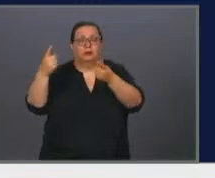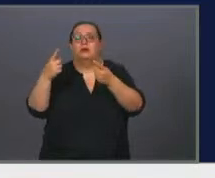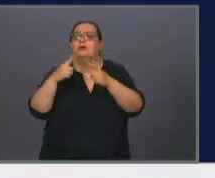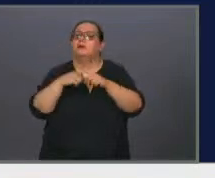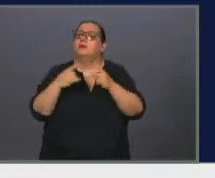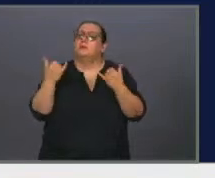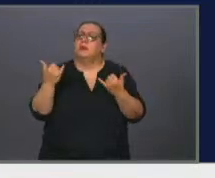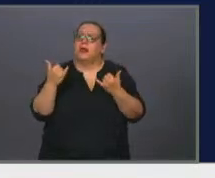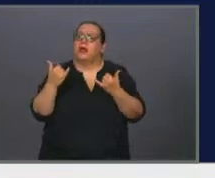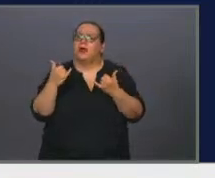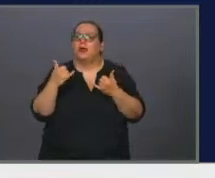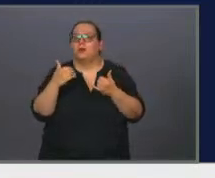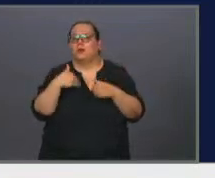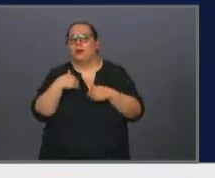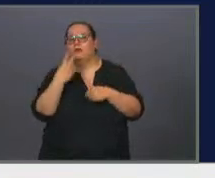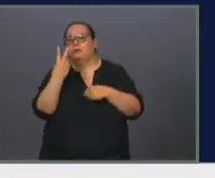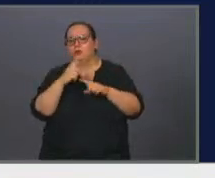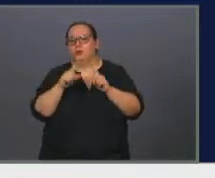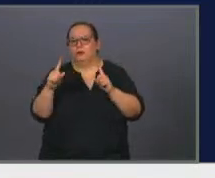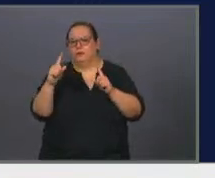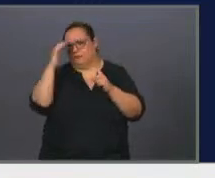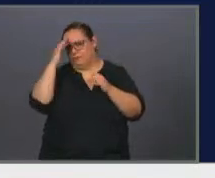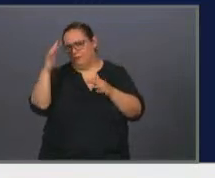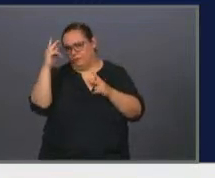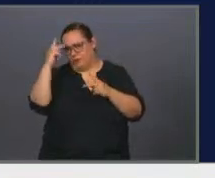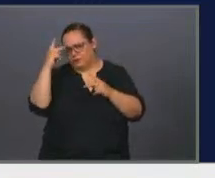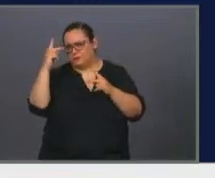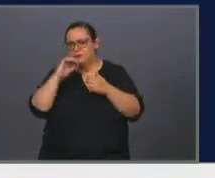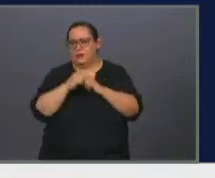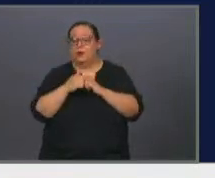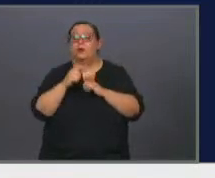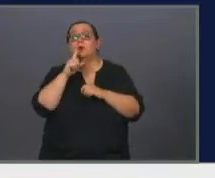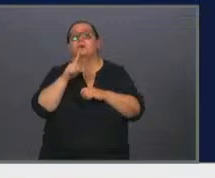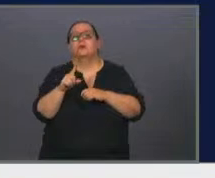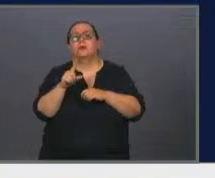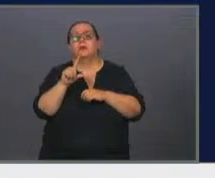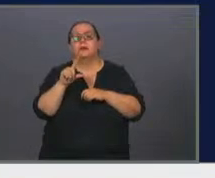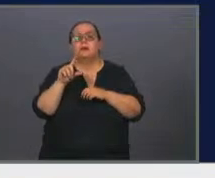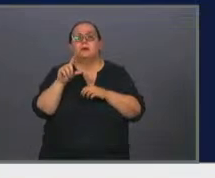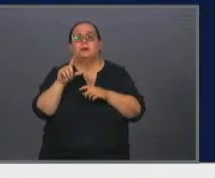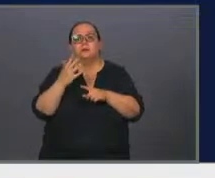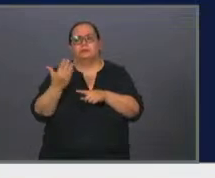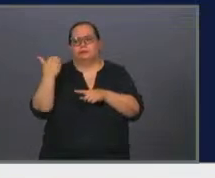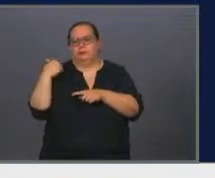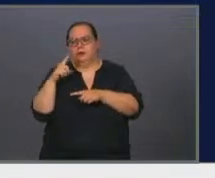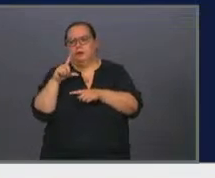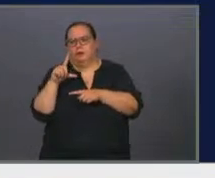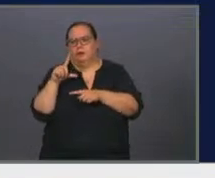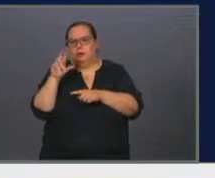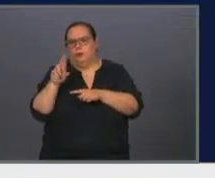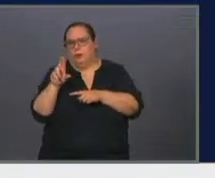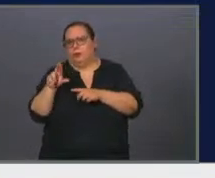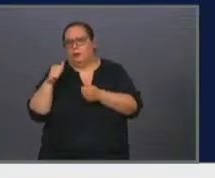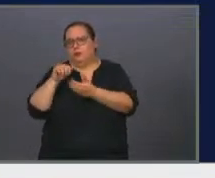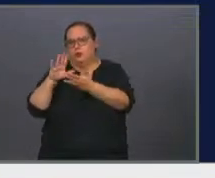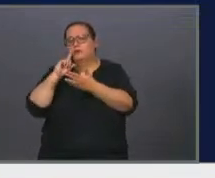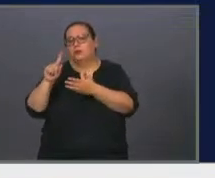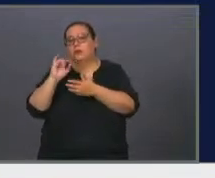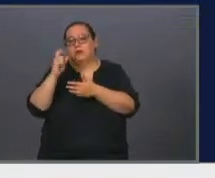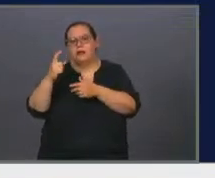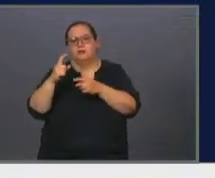different philosophies on how you go about doing this. In 2017, there was a Republican approach to make taxes globally competitive and grow the